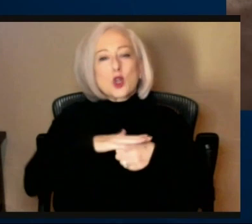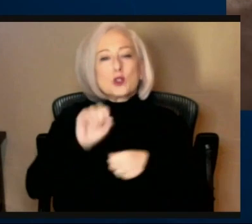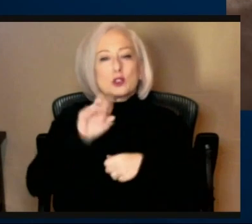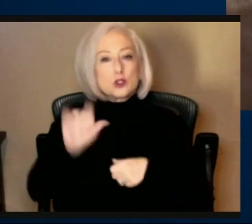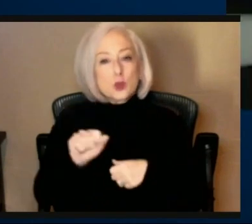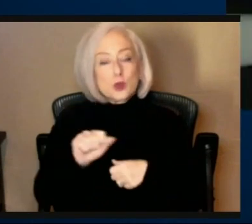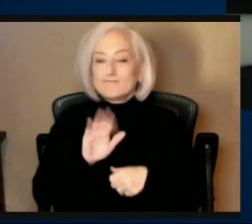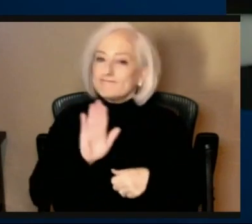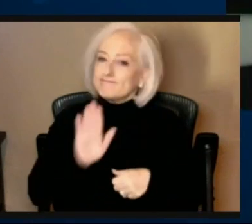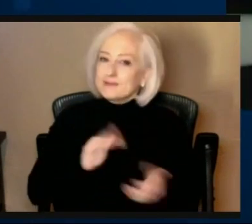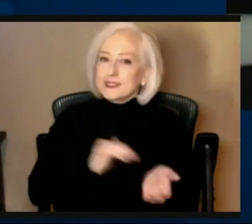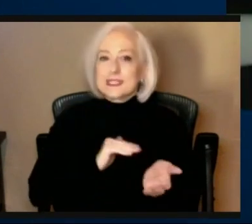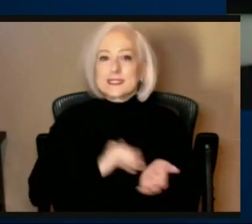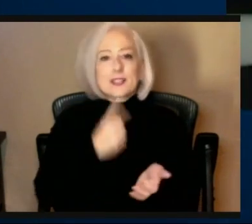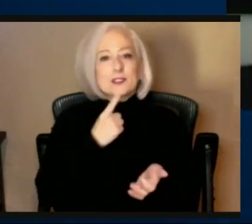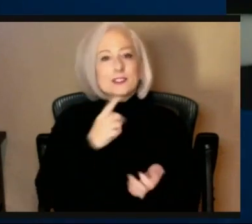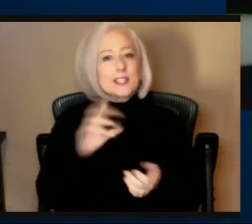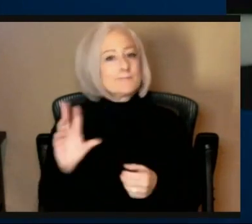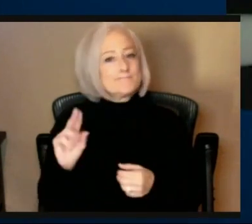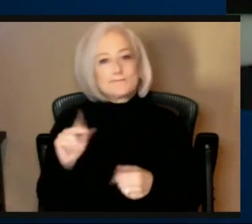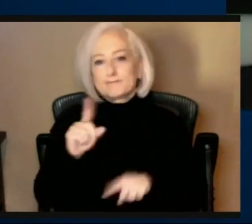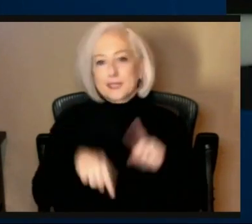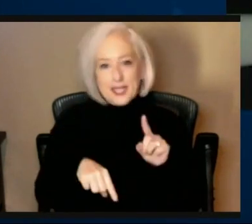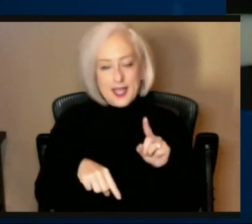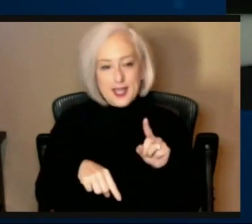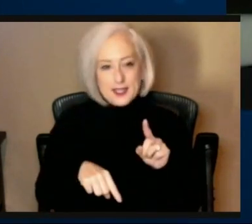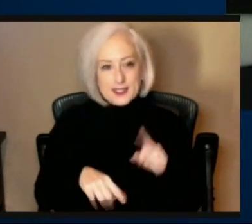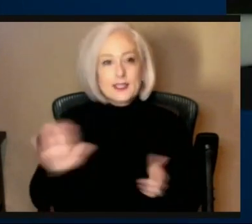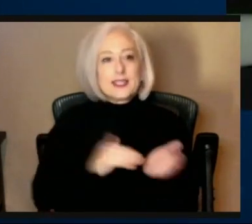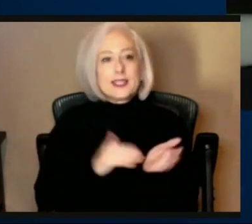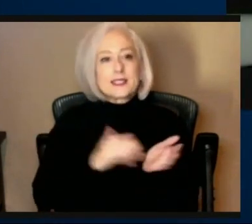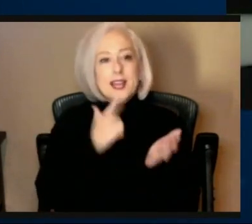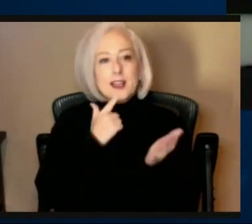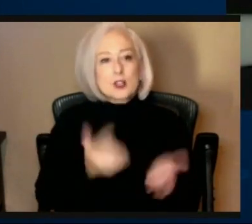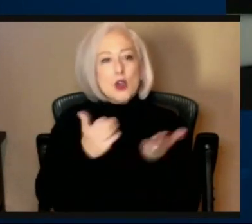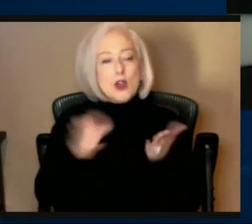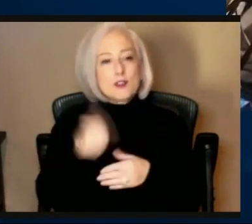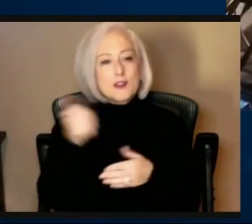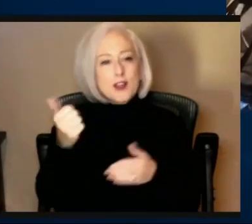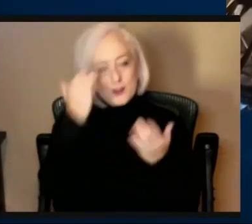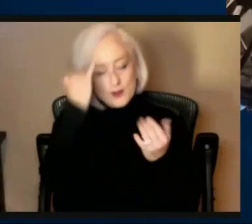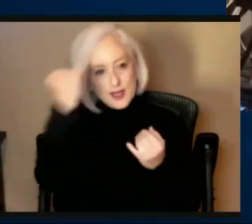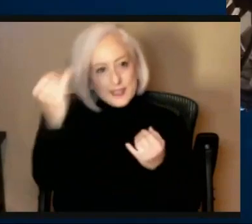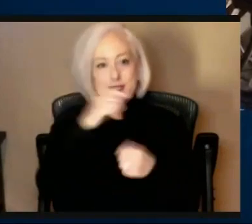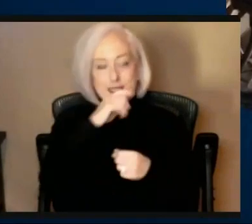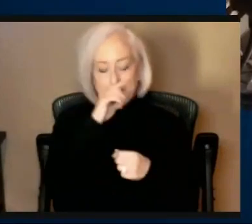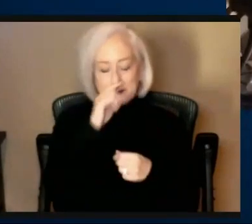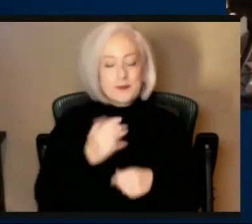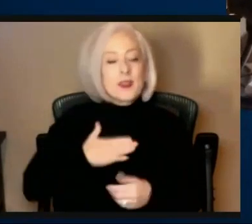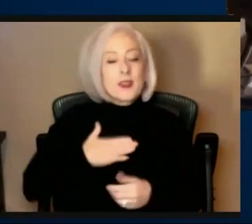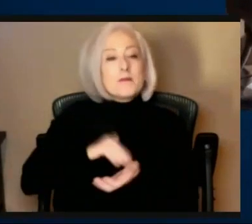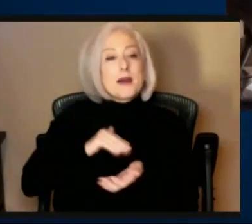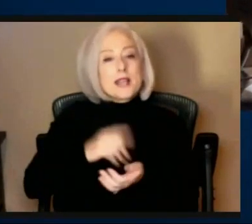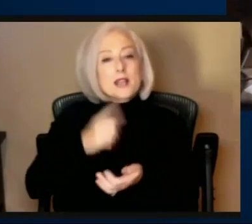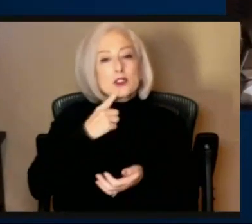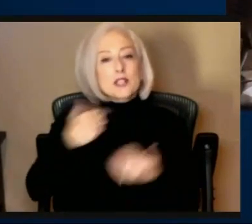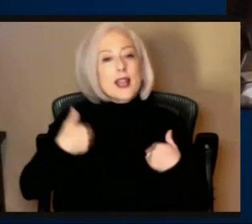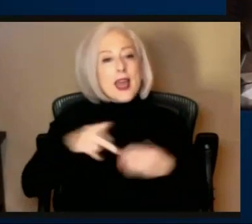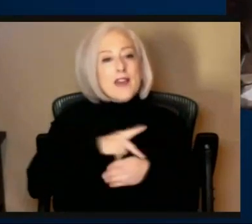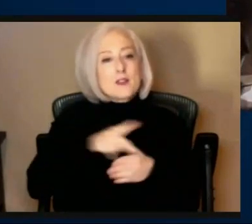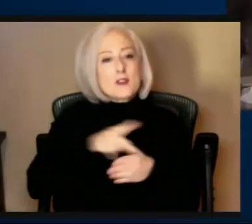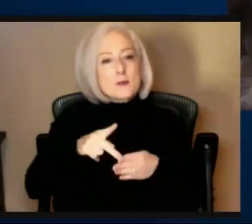a safer idea. I call him a problem solver because he said, you know what? We have a professional grade